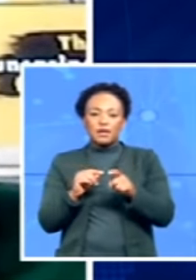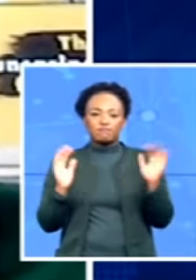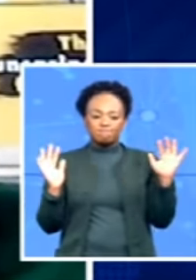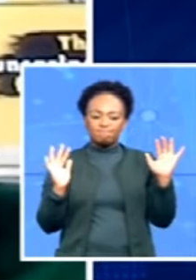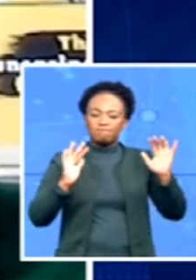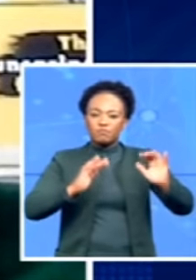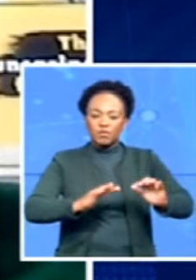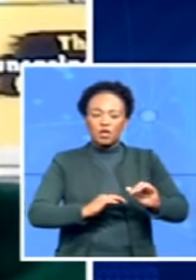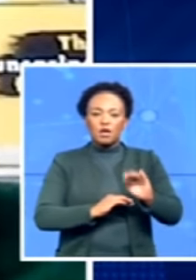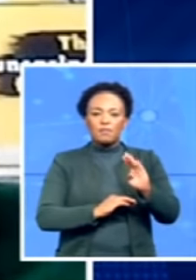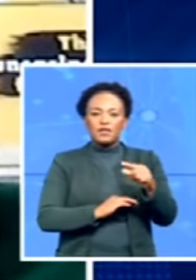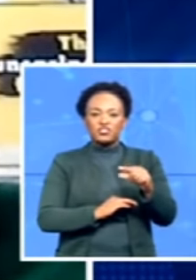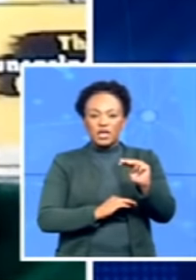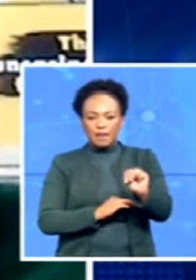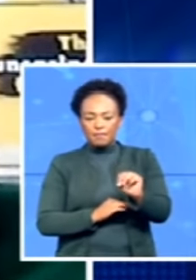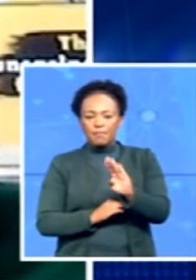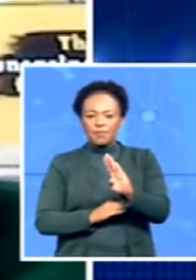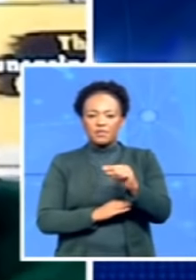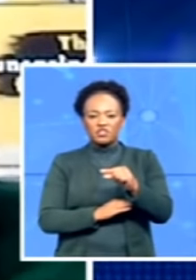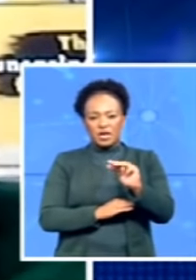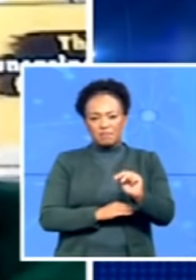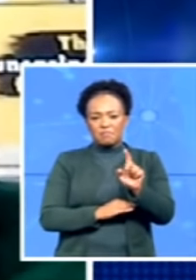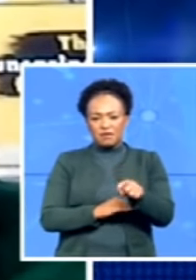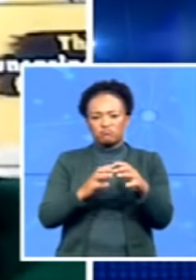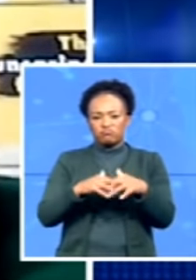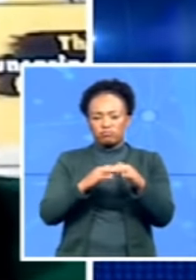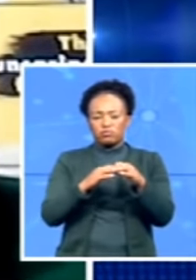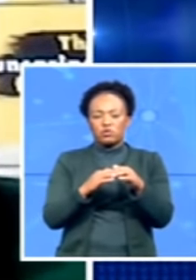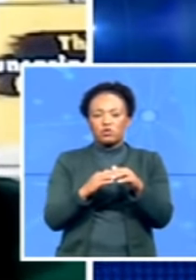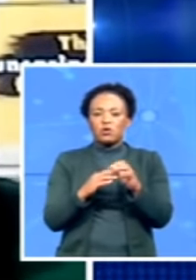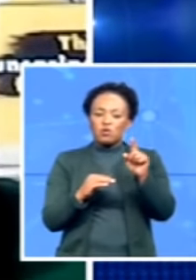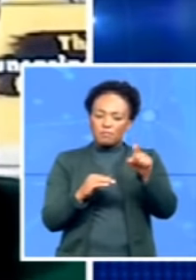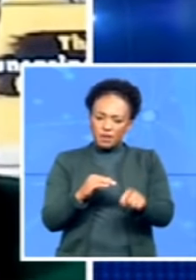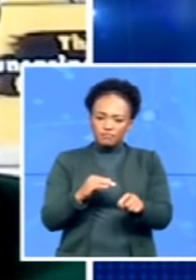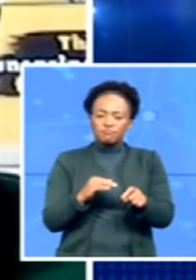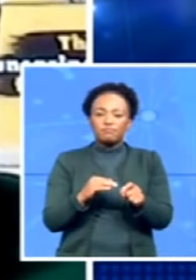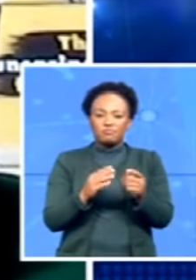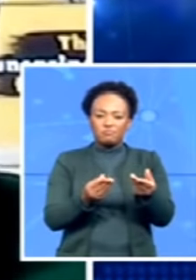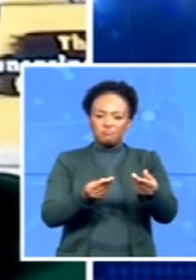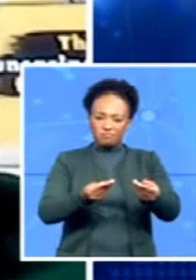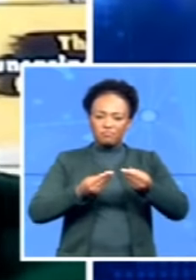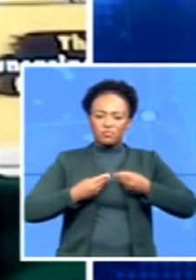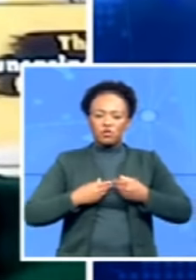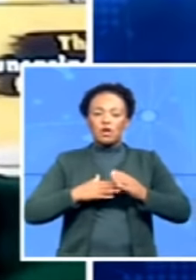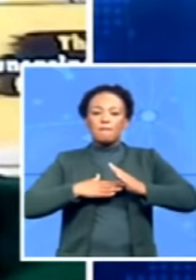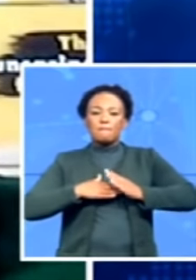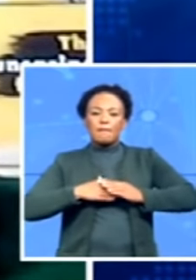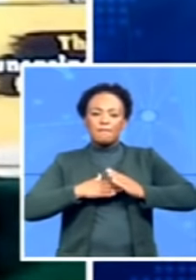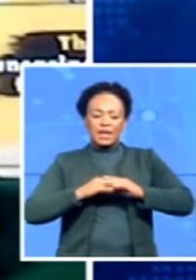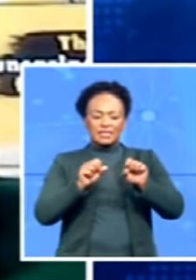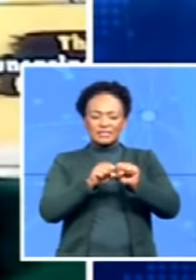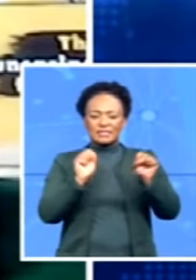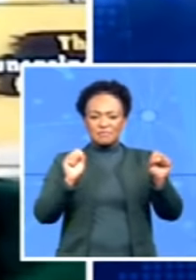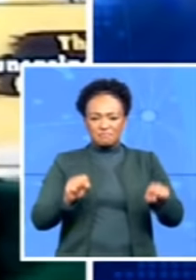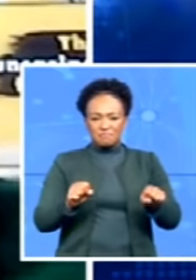then they must receive QR codes from the membership system. Currently, none of them is able